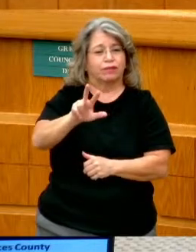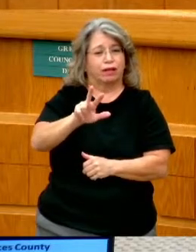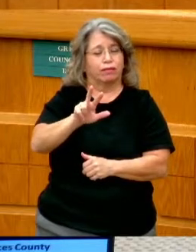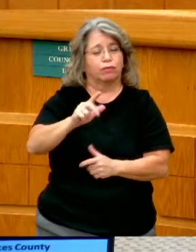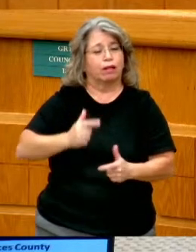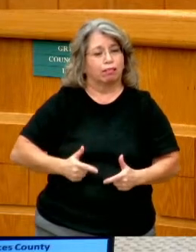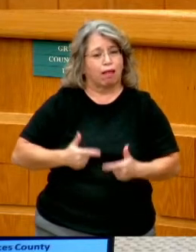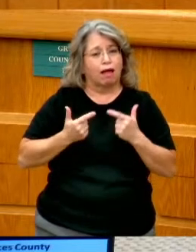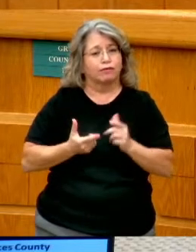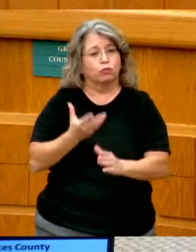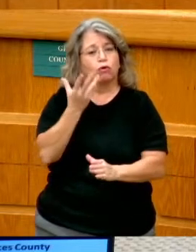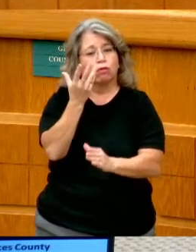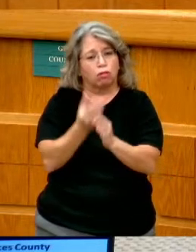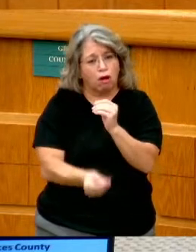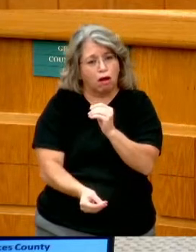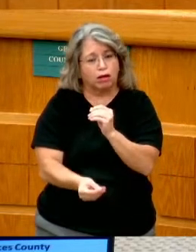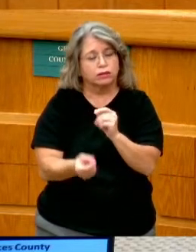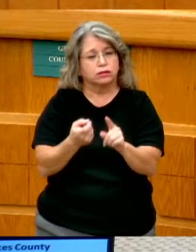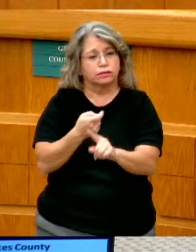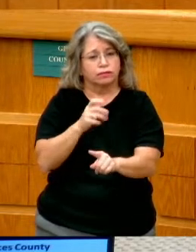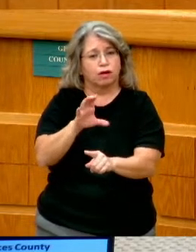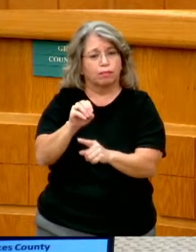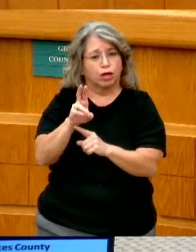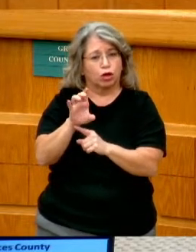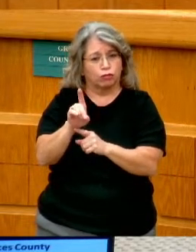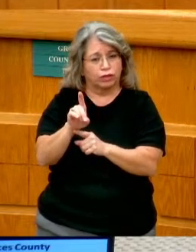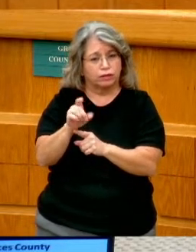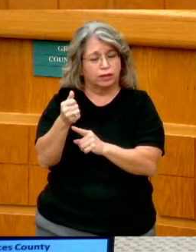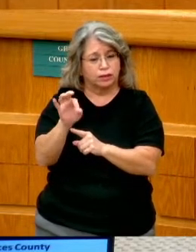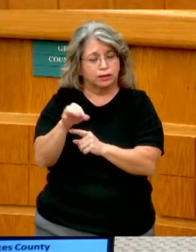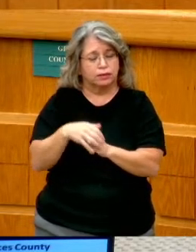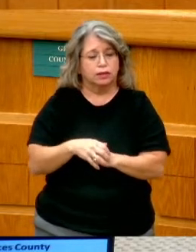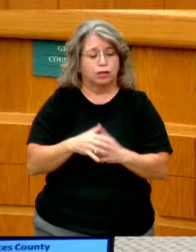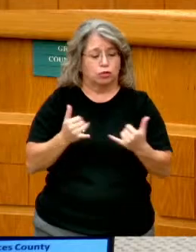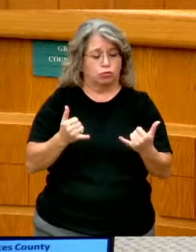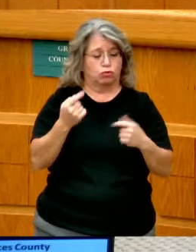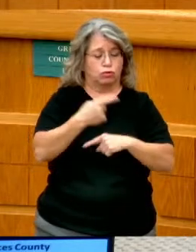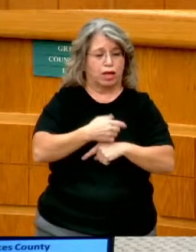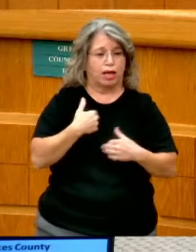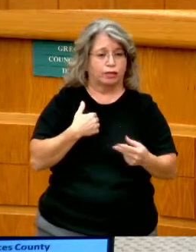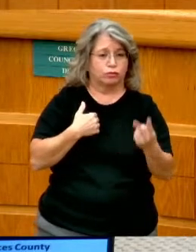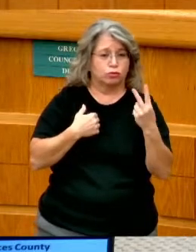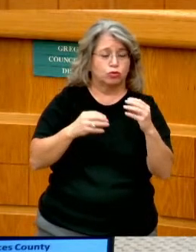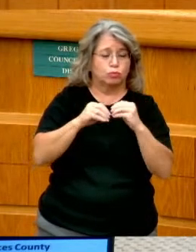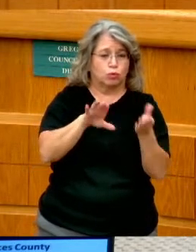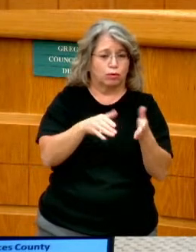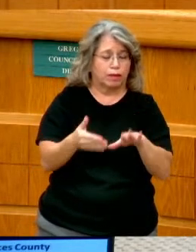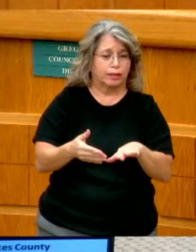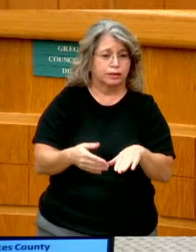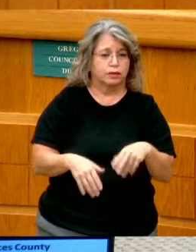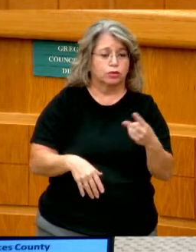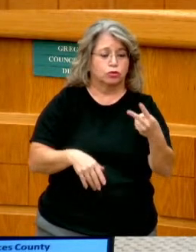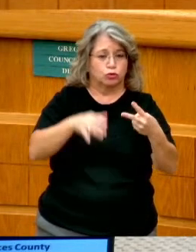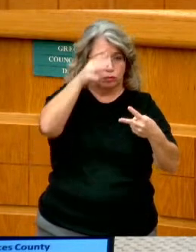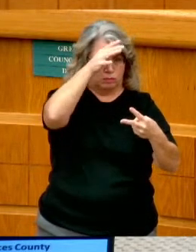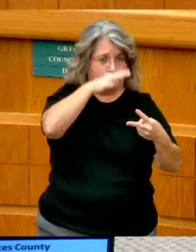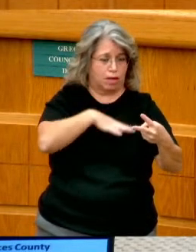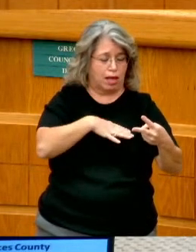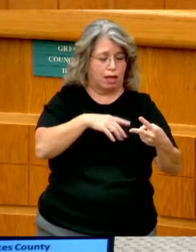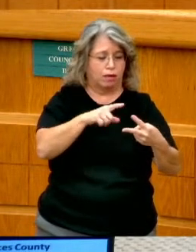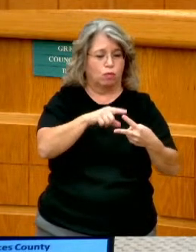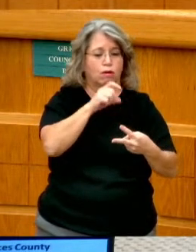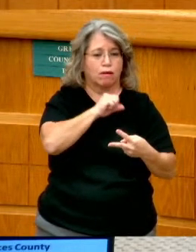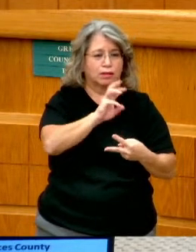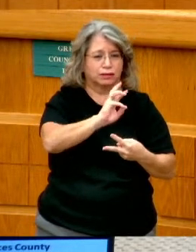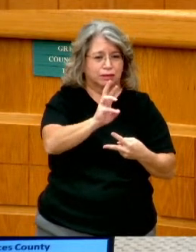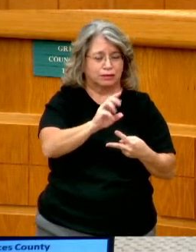to COVID-19. Today we had 2 deaths, 2 males, one in their 60s and one in their 80s. My